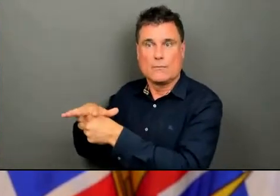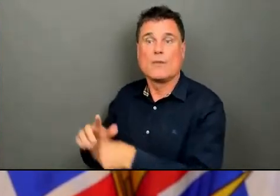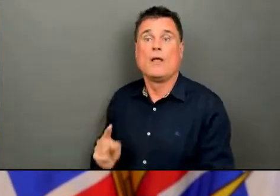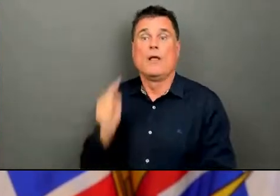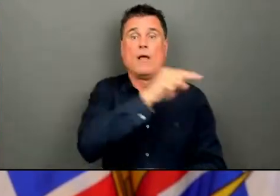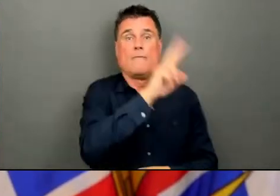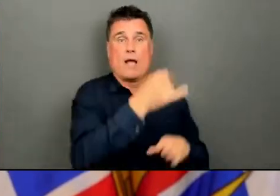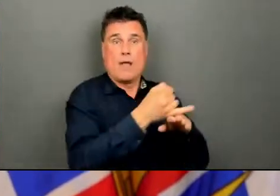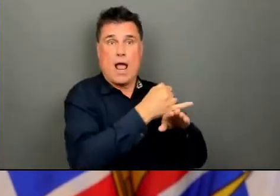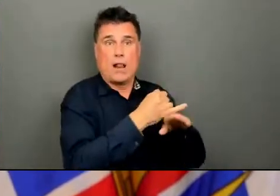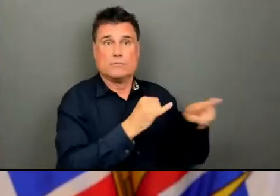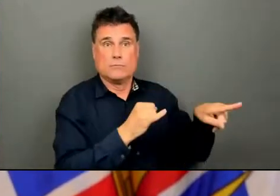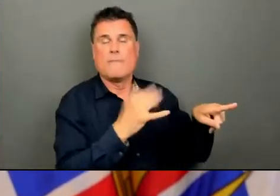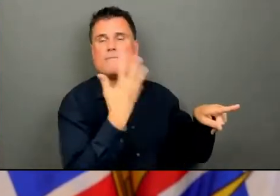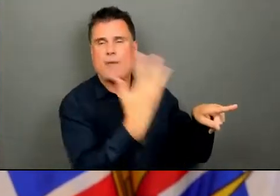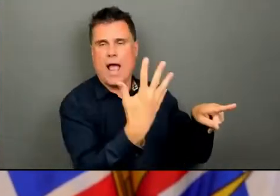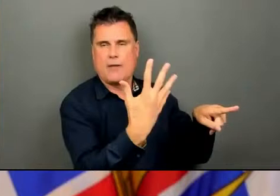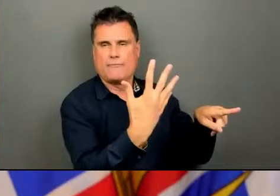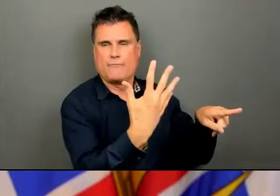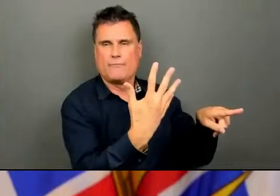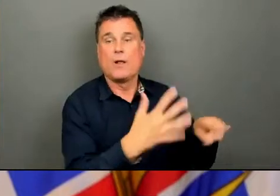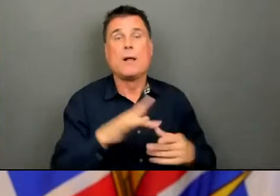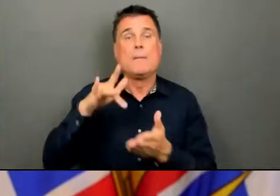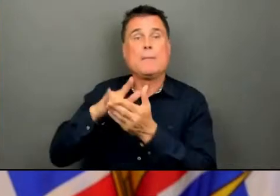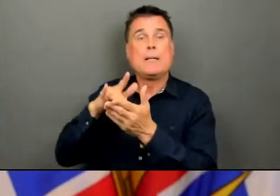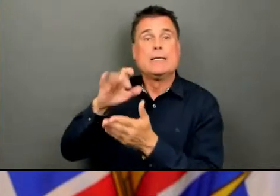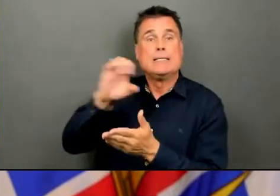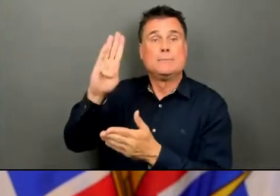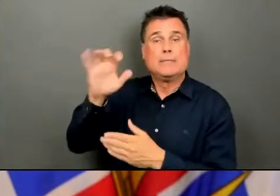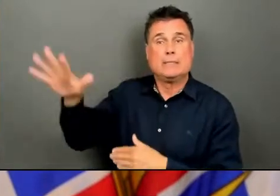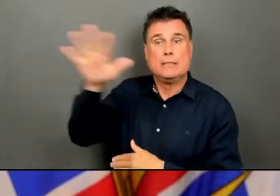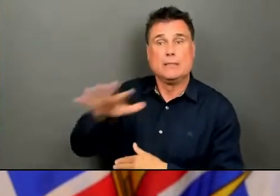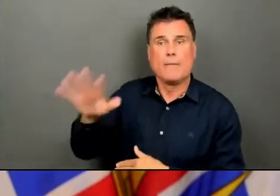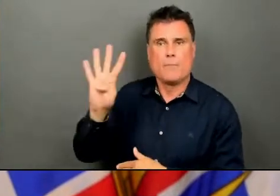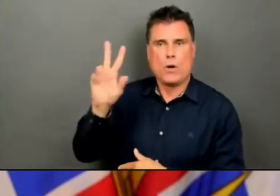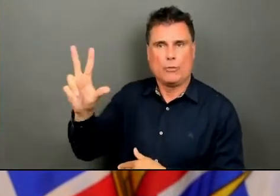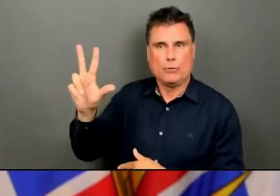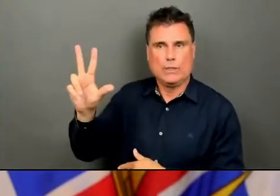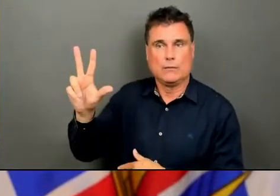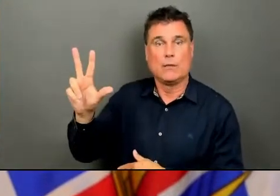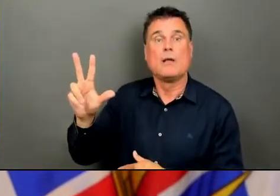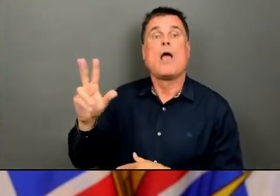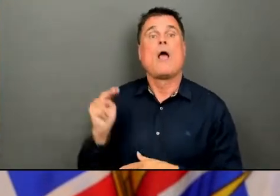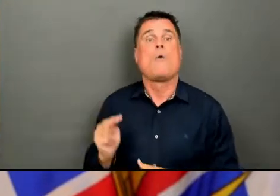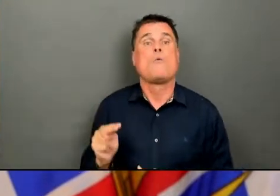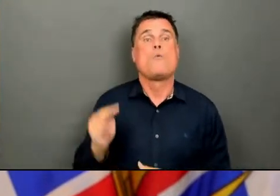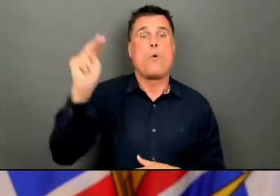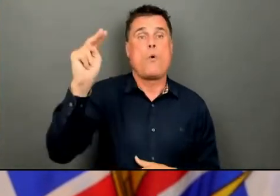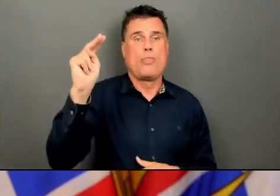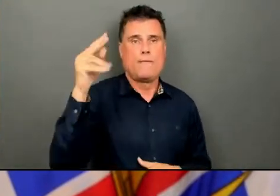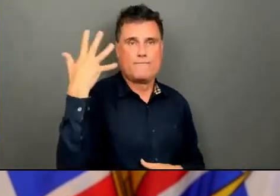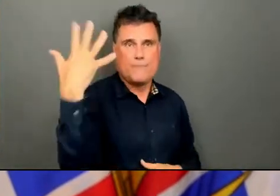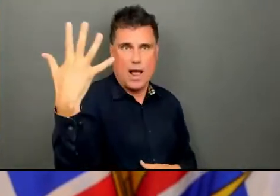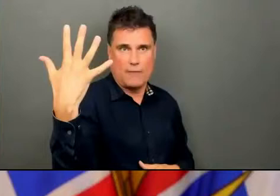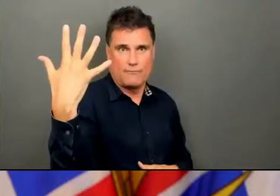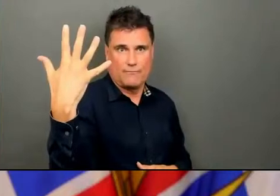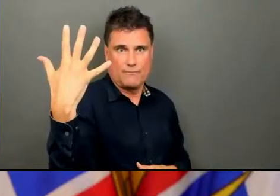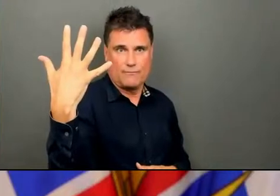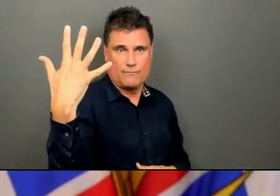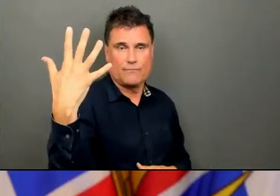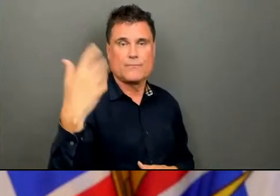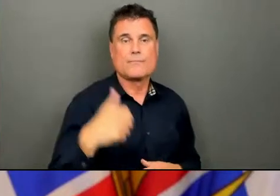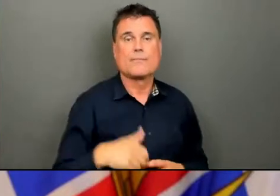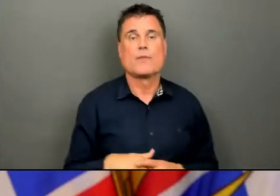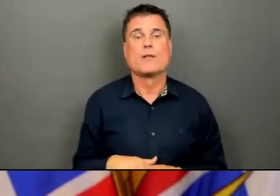Region, 5 people are on the Vancouver Island Health Region, 43 people live in the interior, 5 in the Northern Health